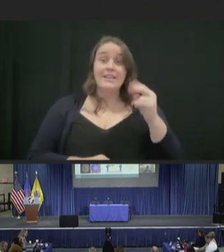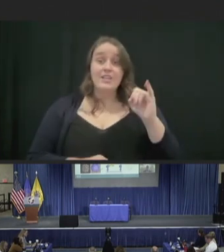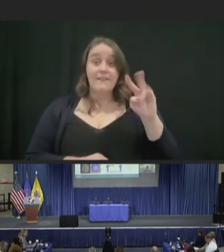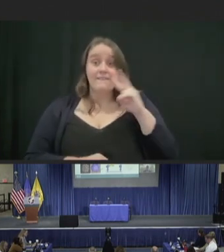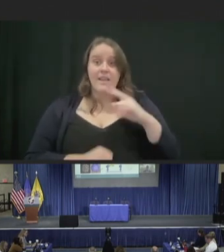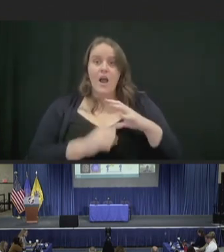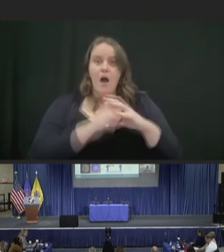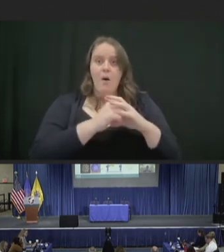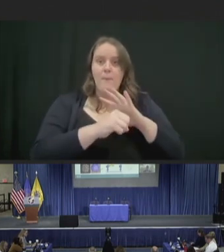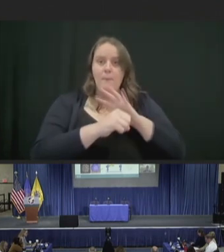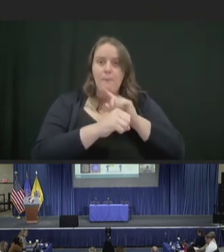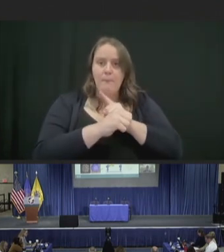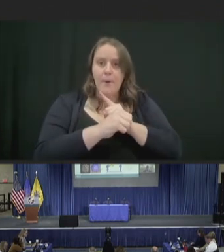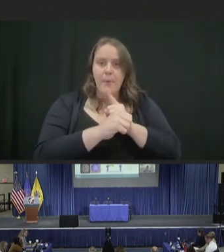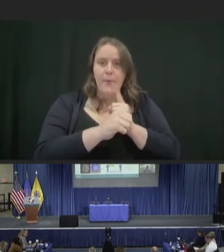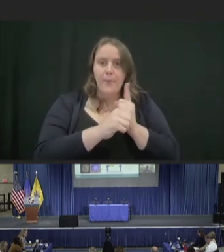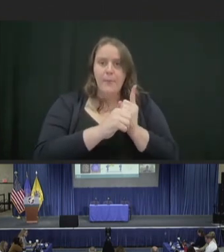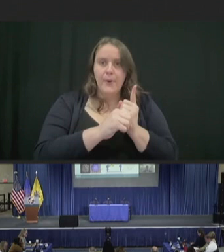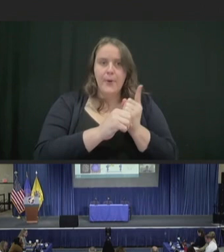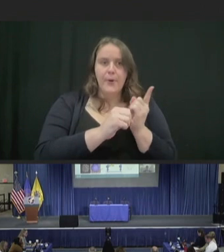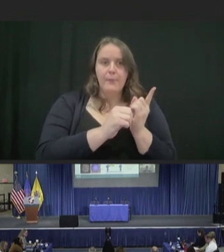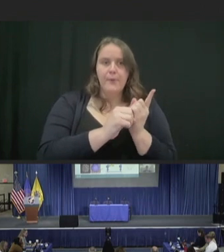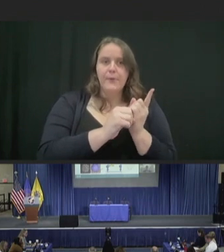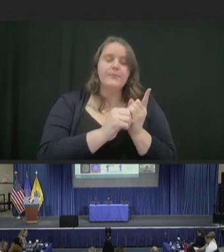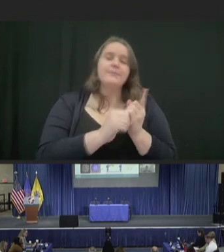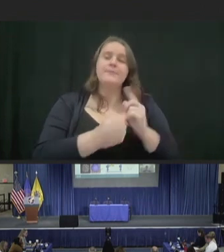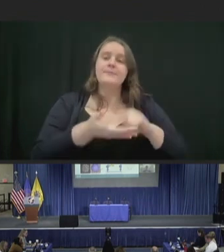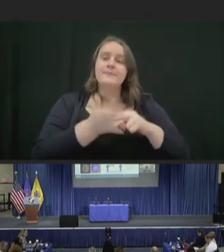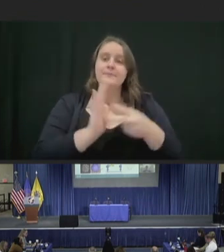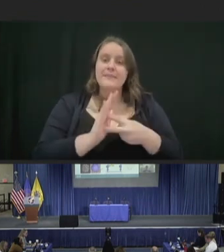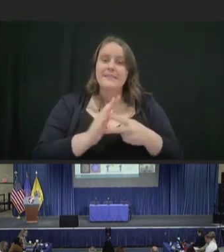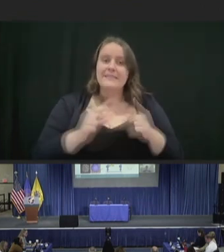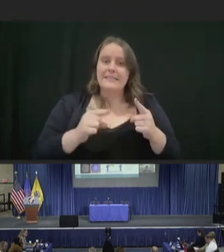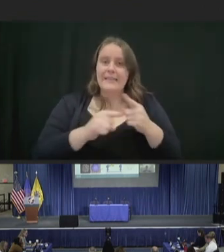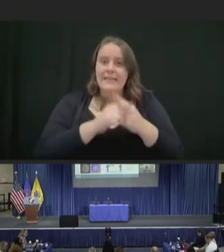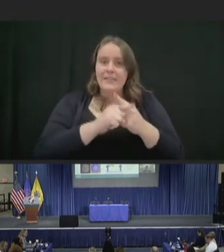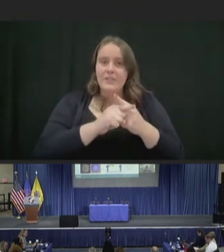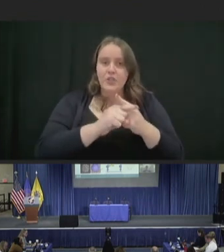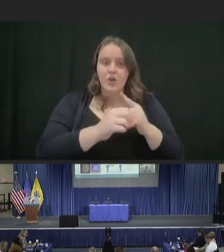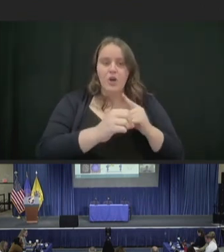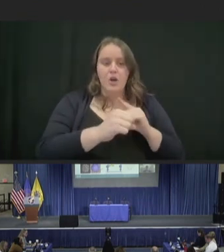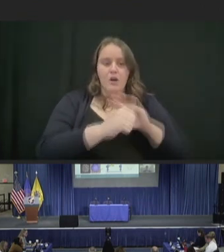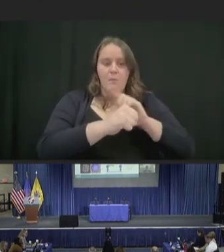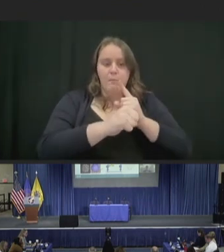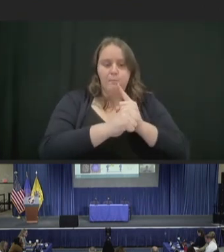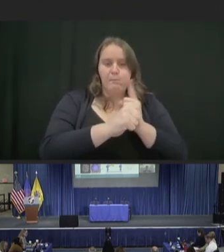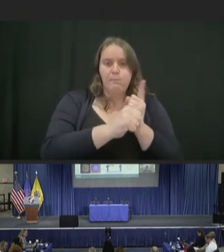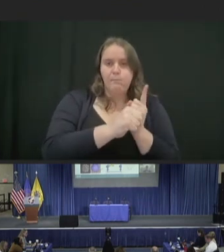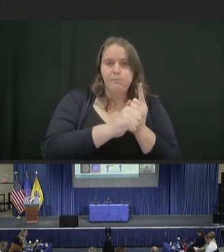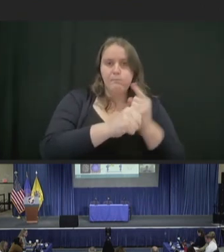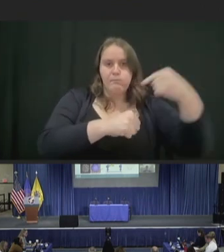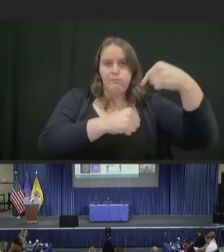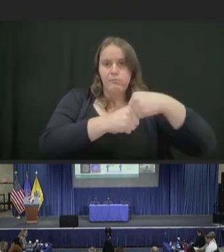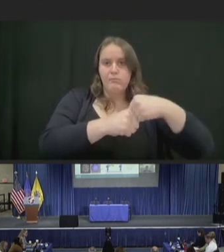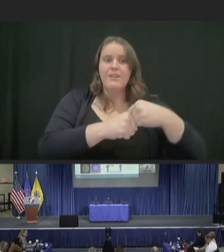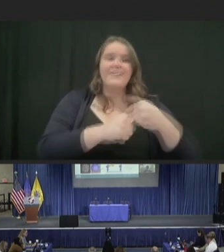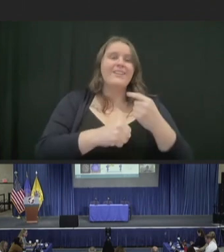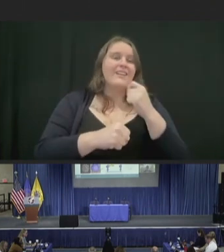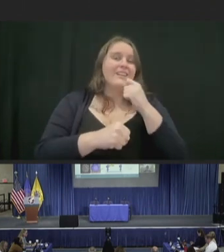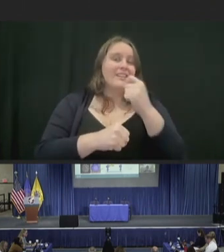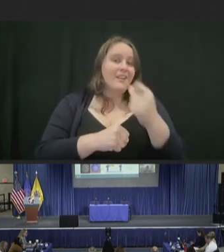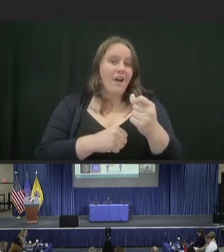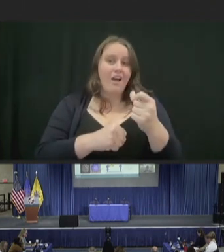cross-linking that is oftentimes a characteristic of neutralizing antibodies